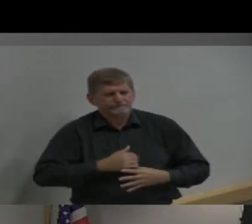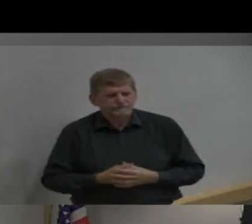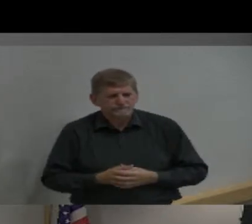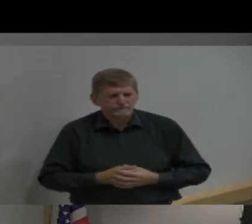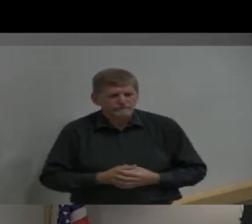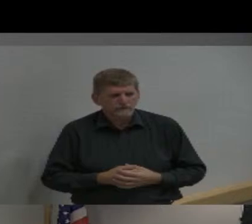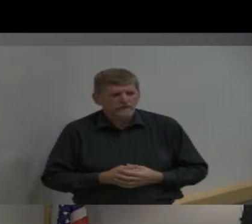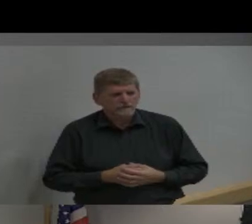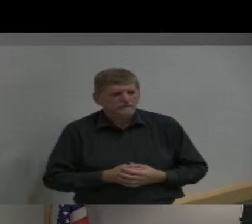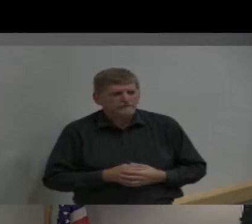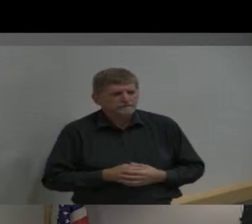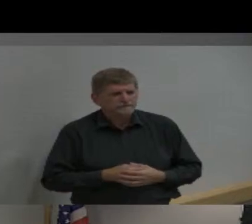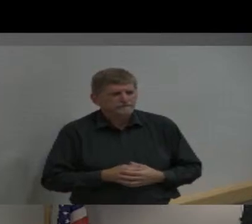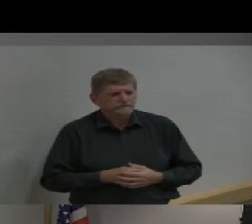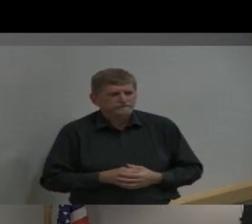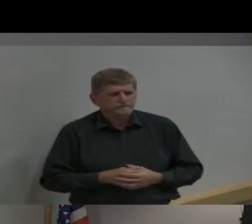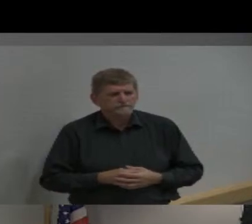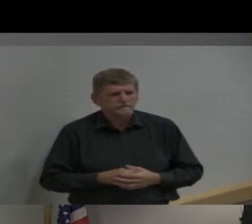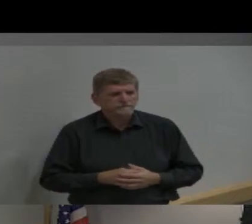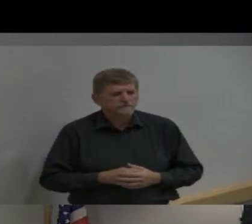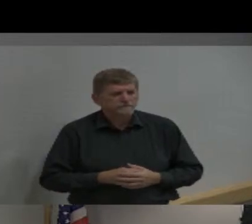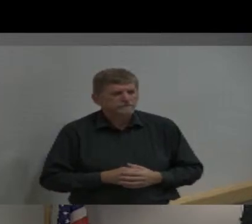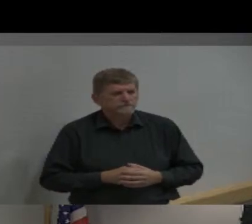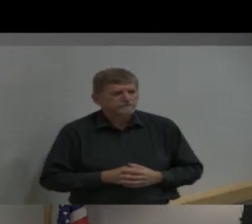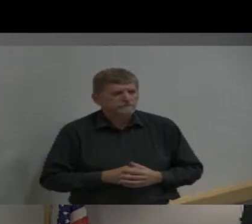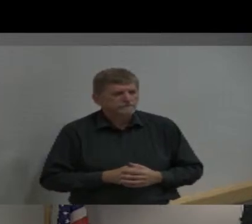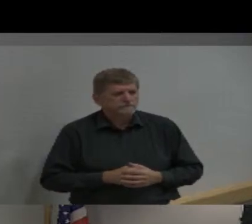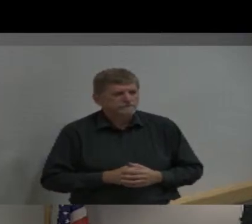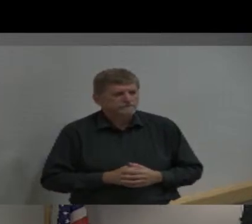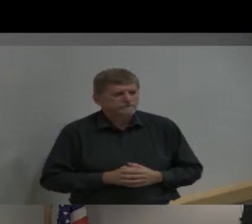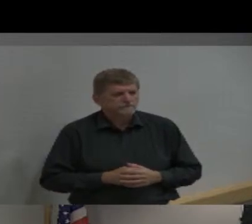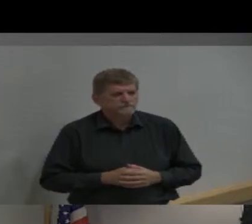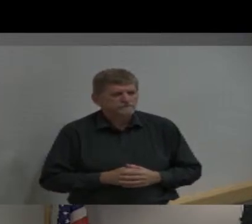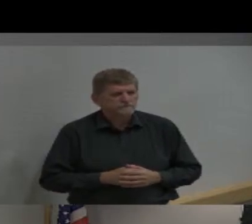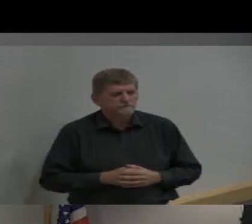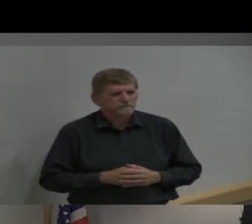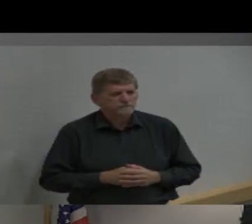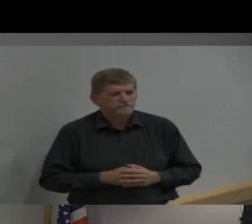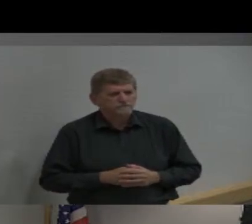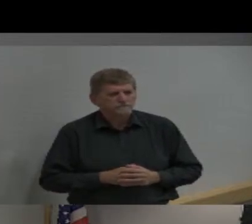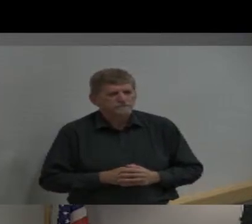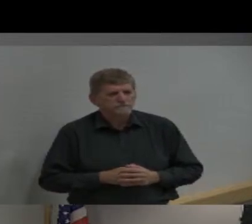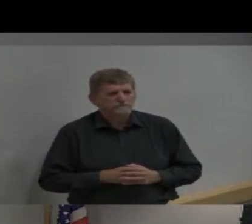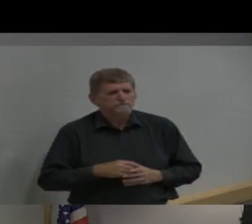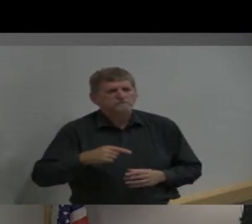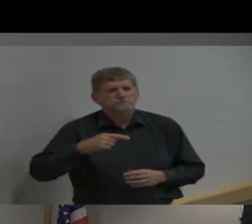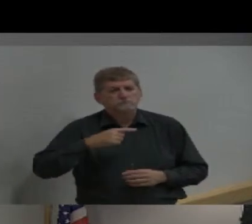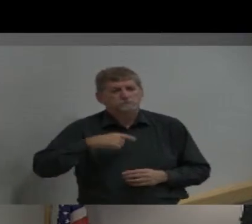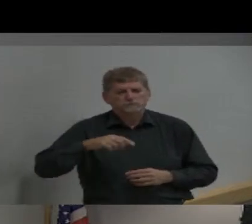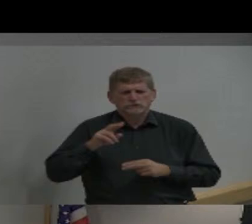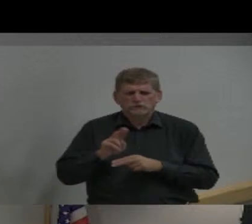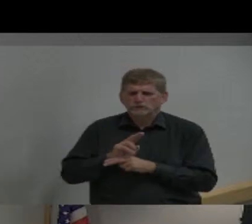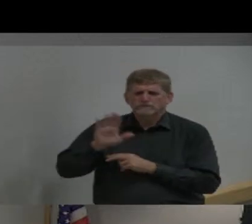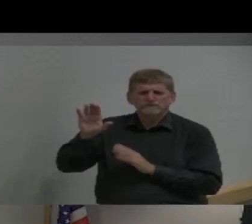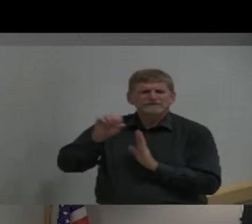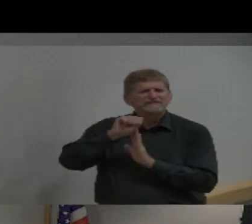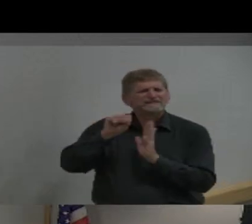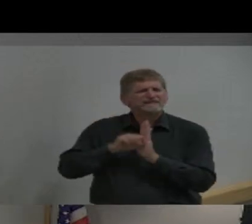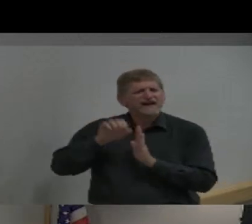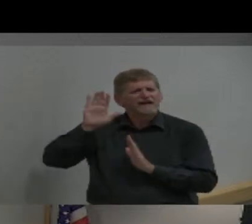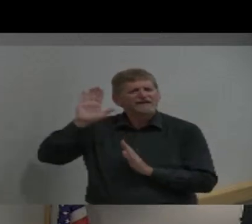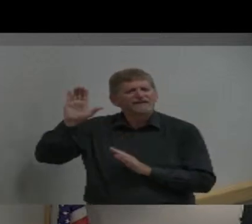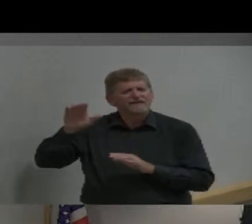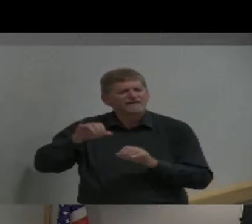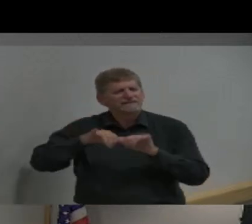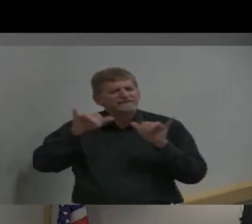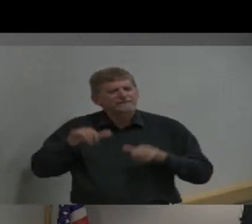And the IU Health system is using our statewide system in that way as well, to some degree. So. Have